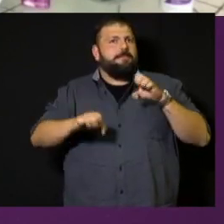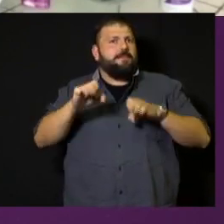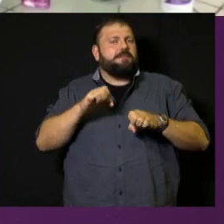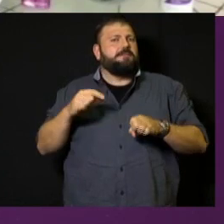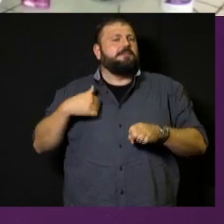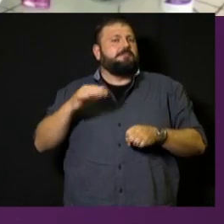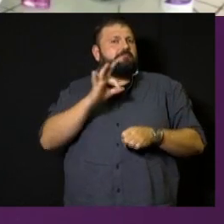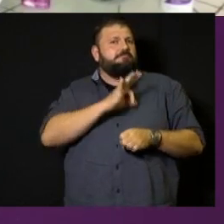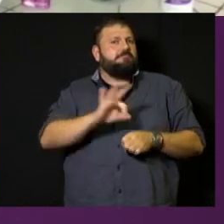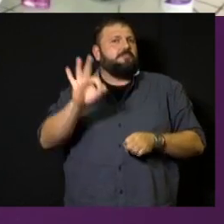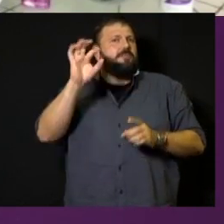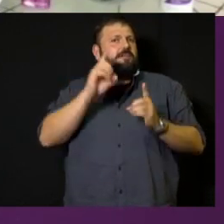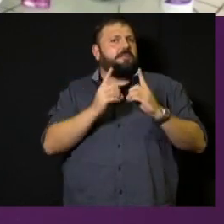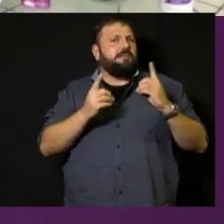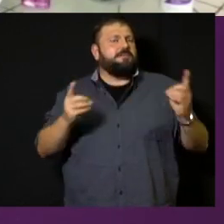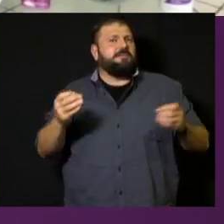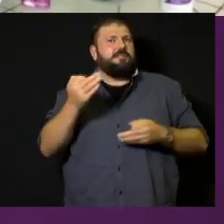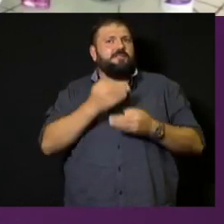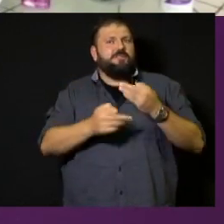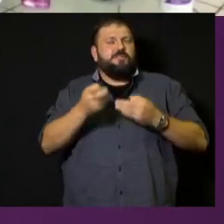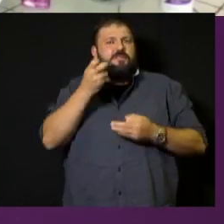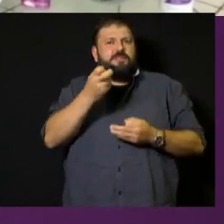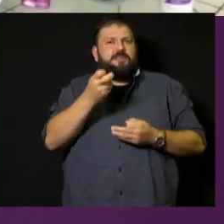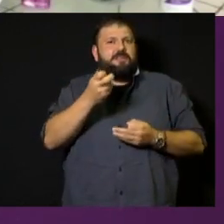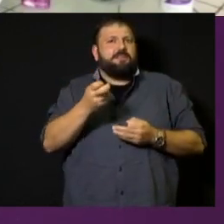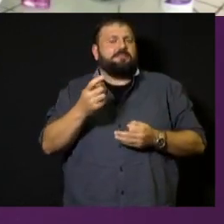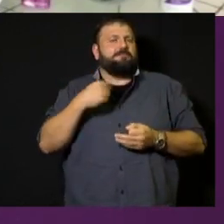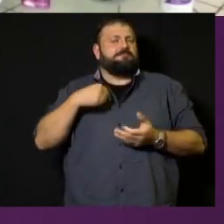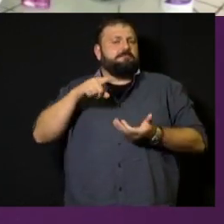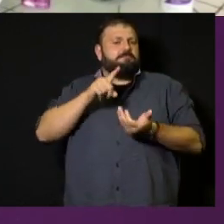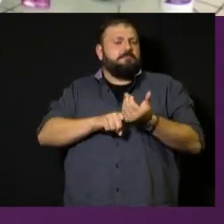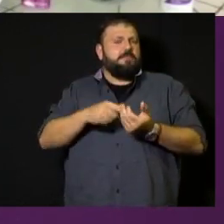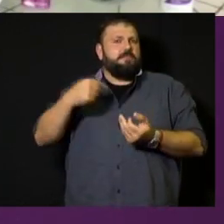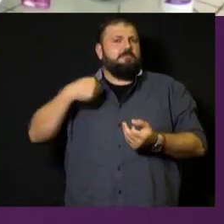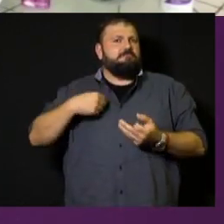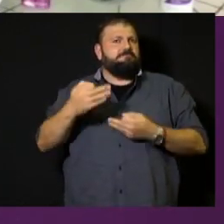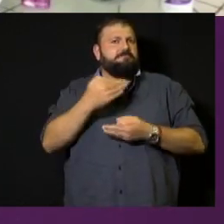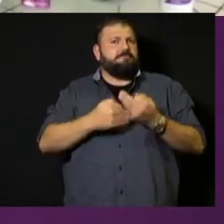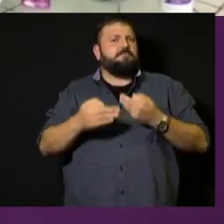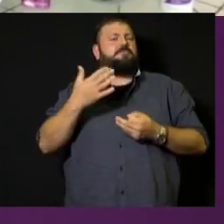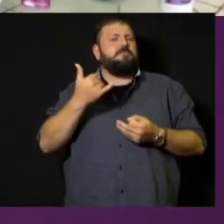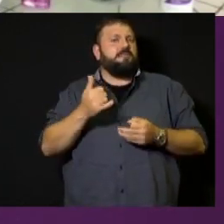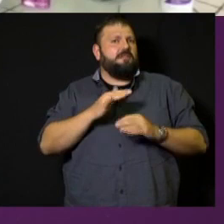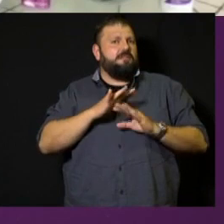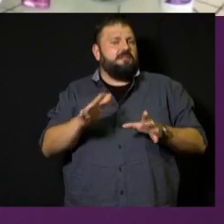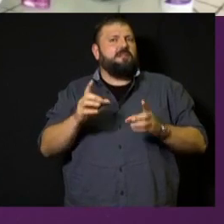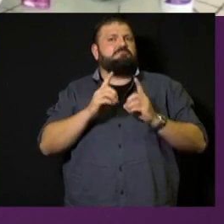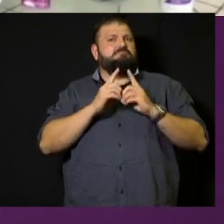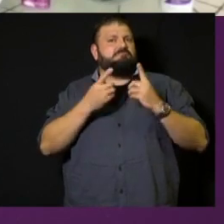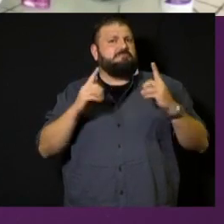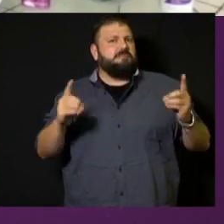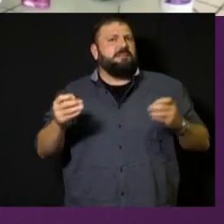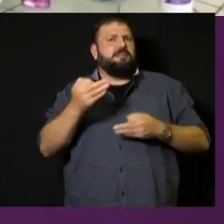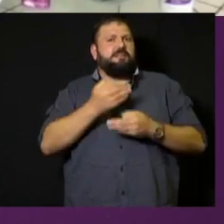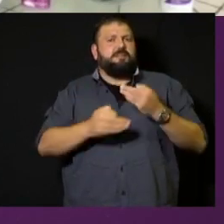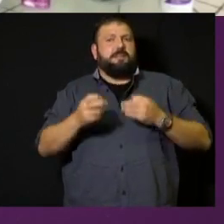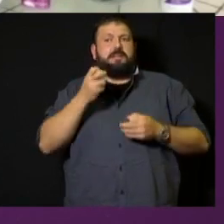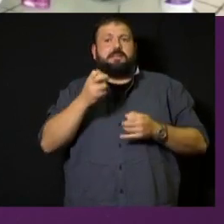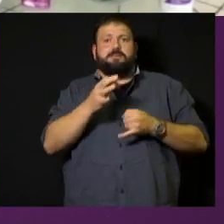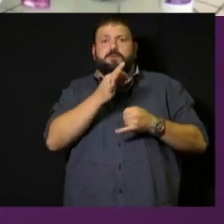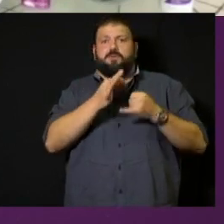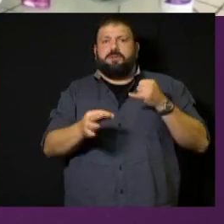the way of developing this potential that was in me. We have been developing in